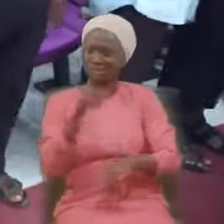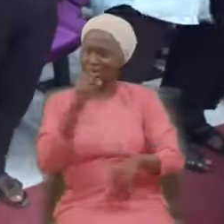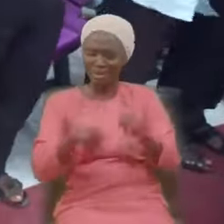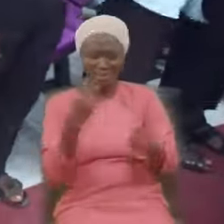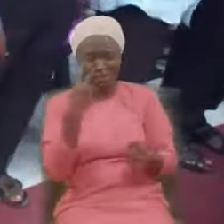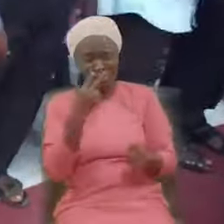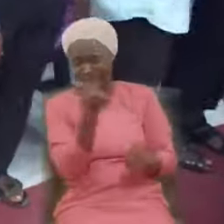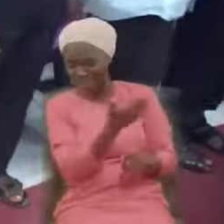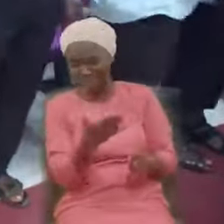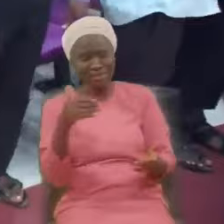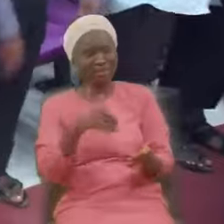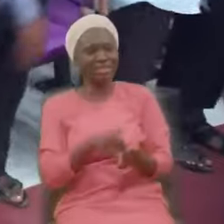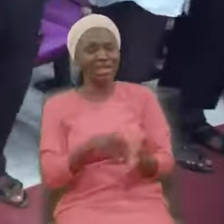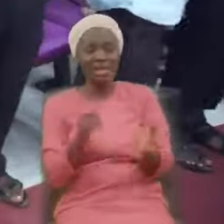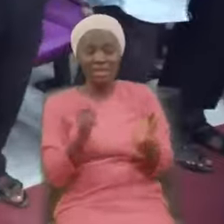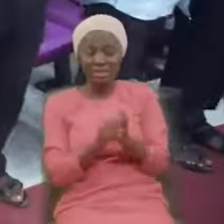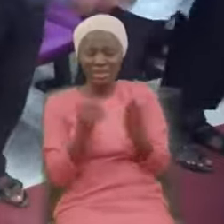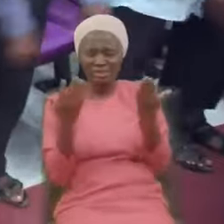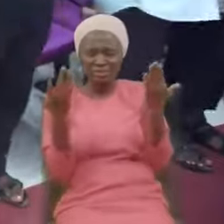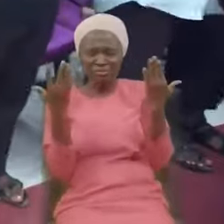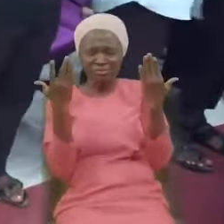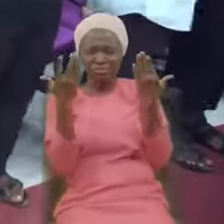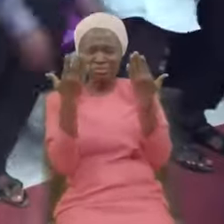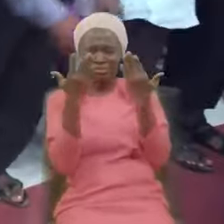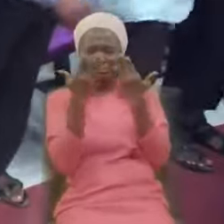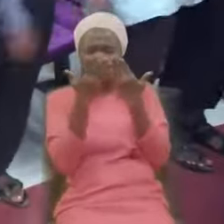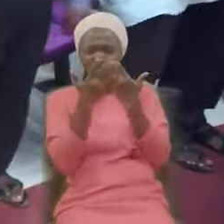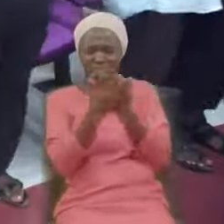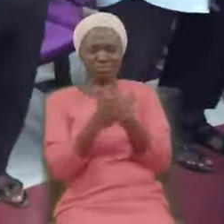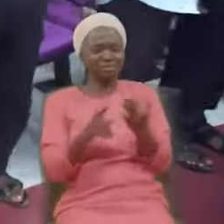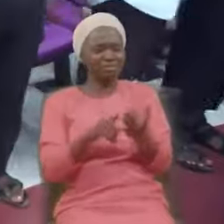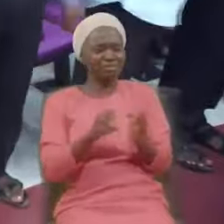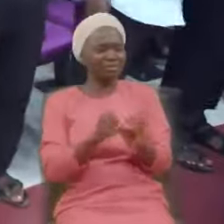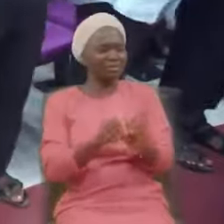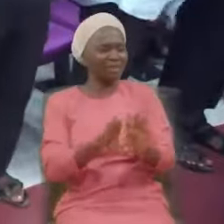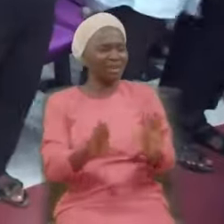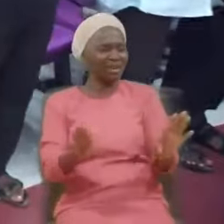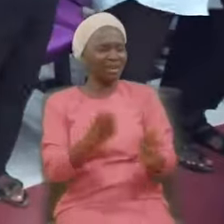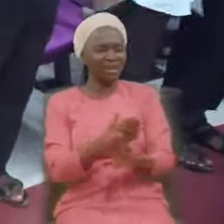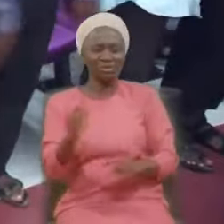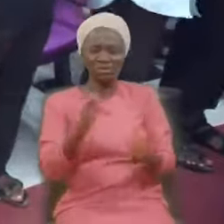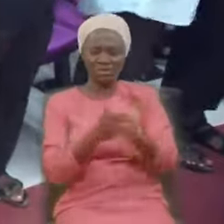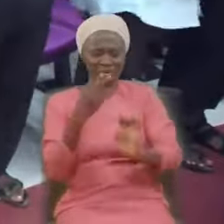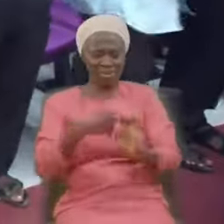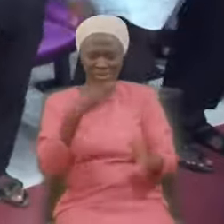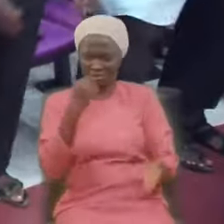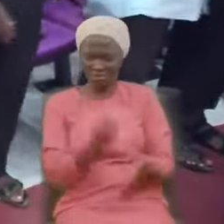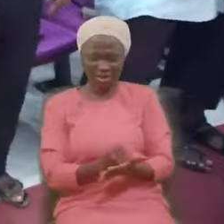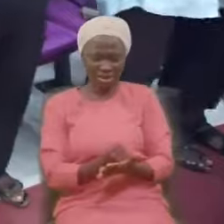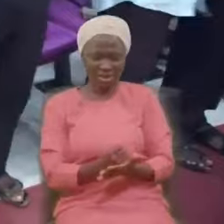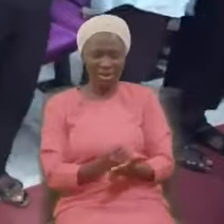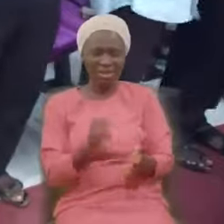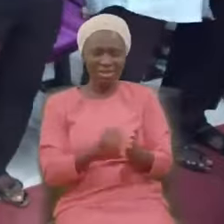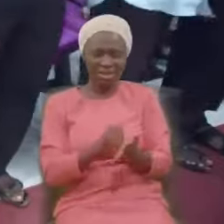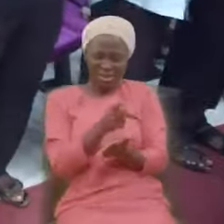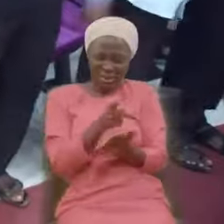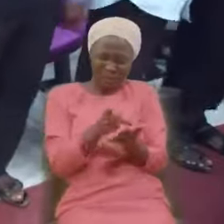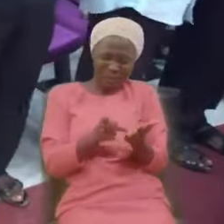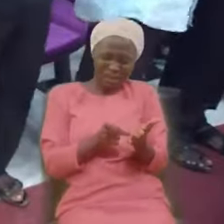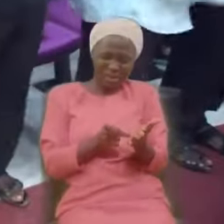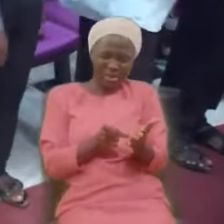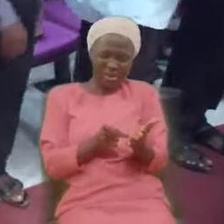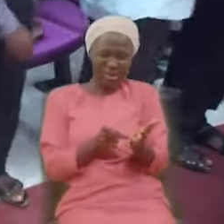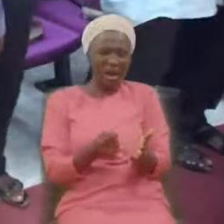The dimness is cleared away. Partial blindness is cleared away. Now you are